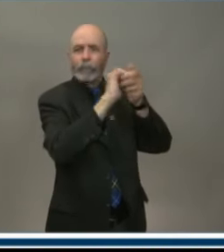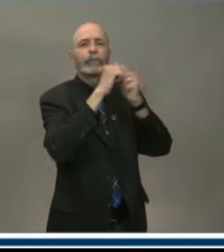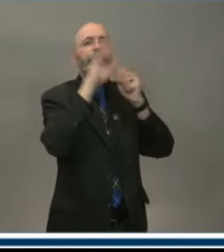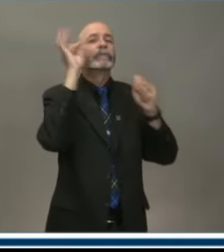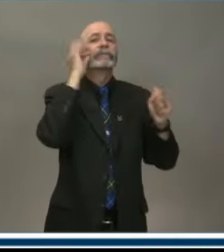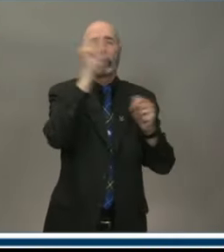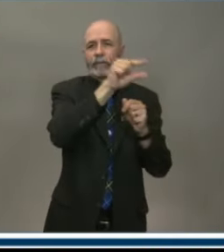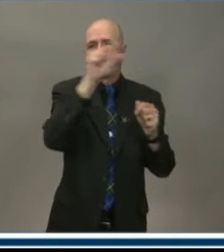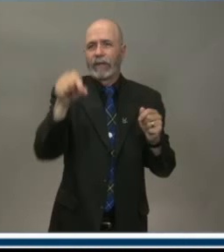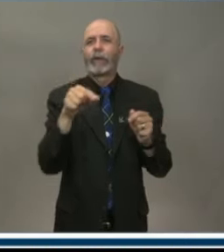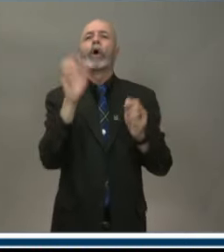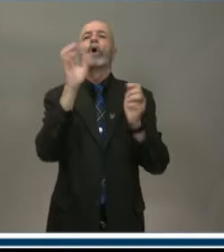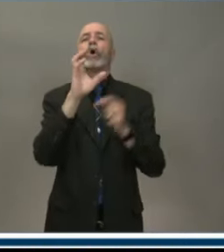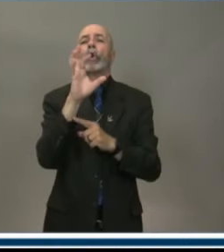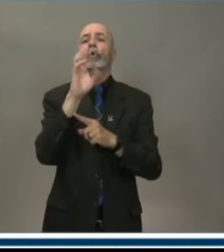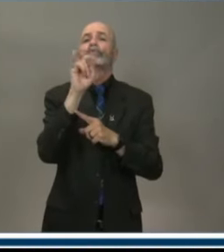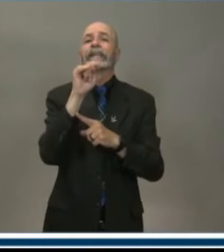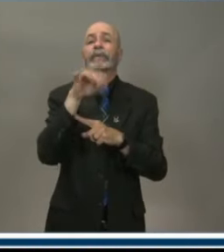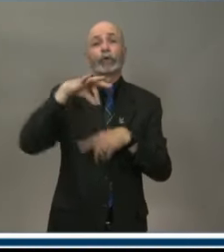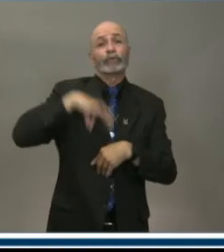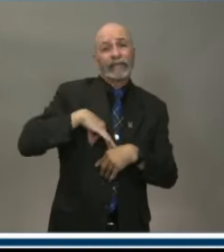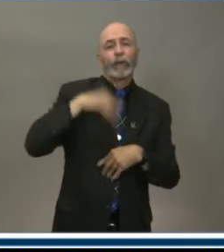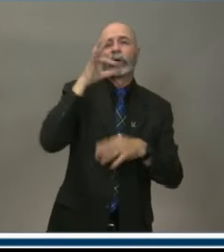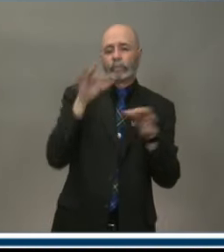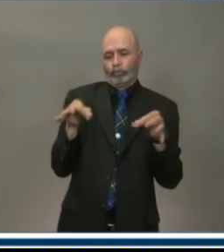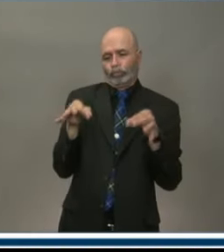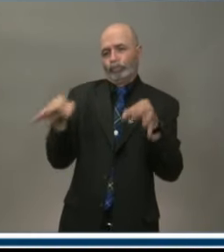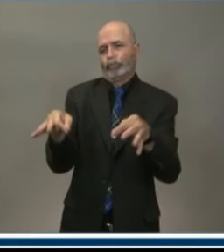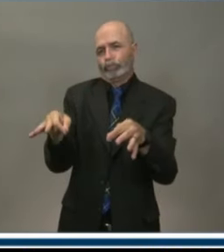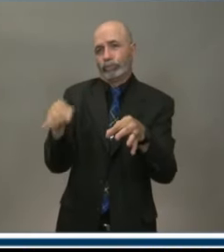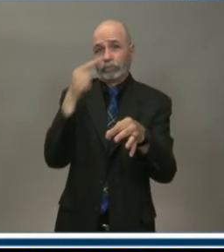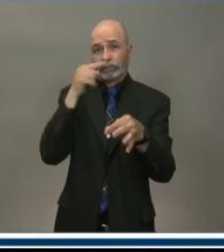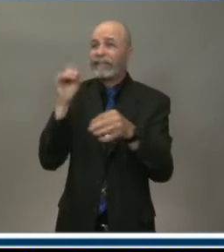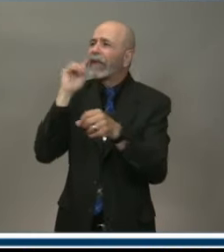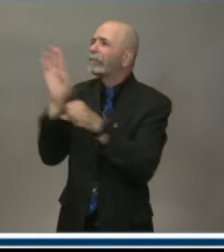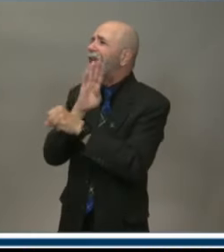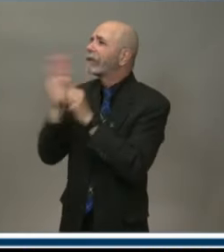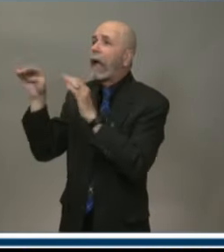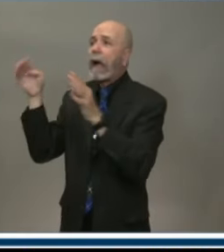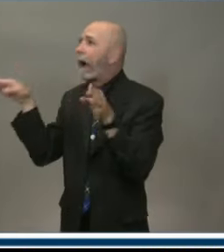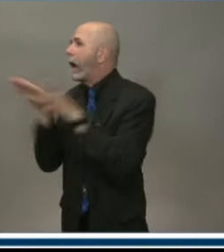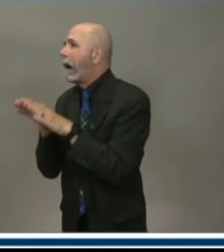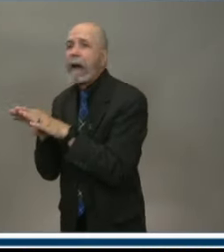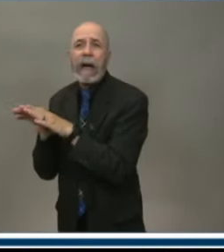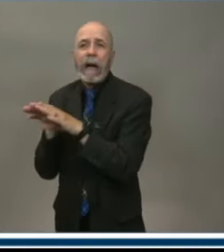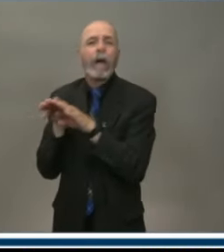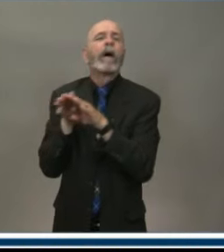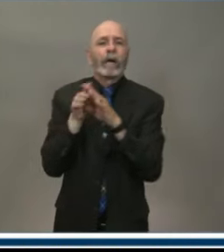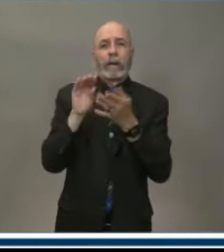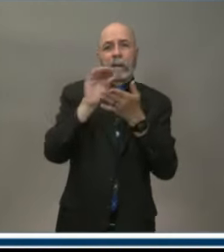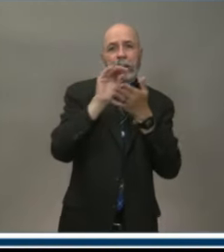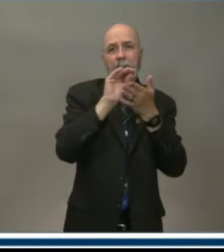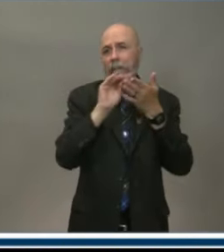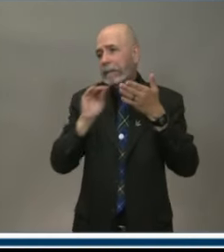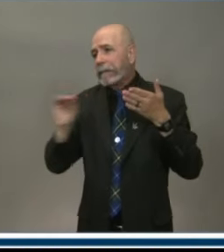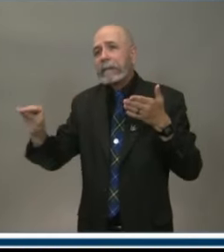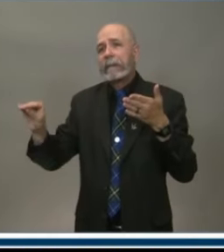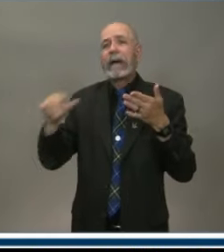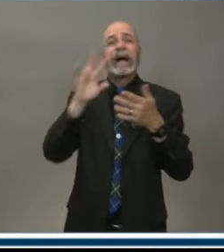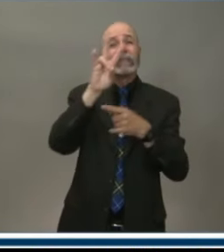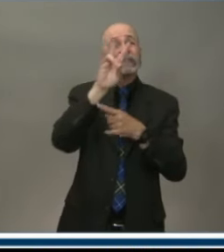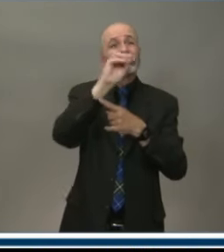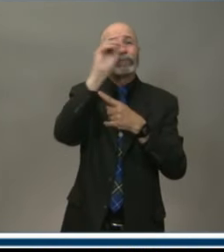small businesses that have temporarily closed or experienced at least a 70% revenue decline because of